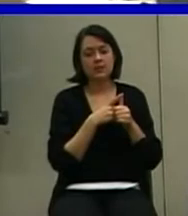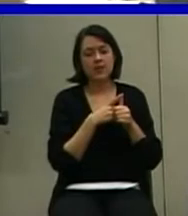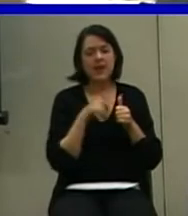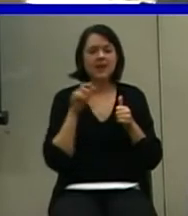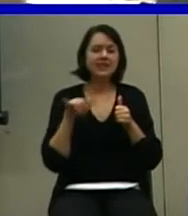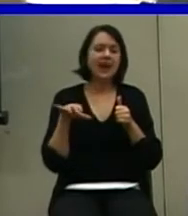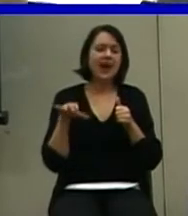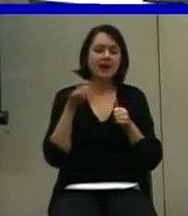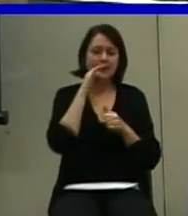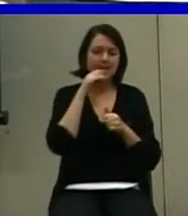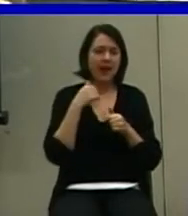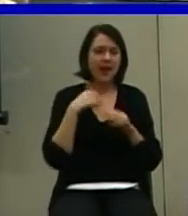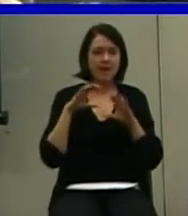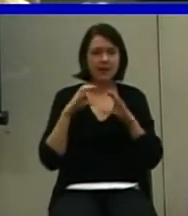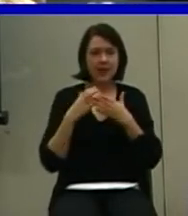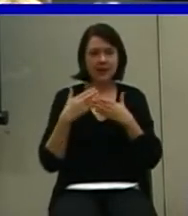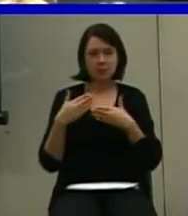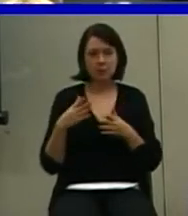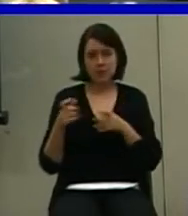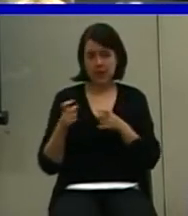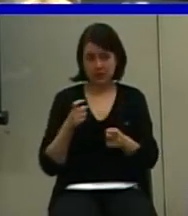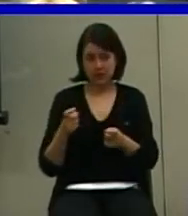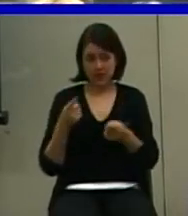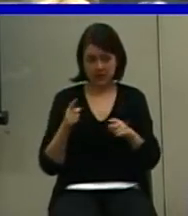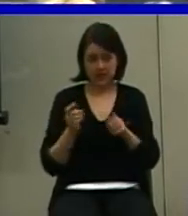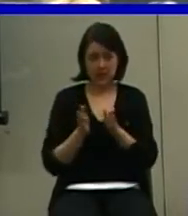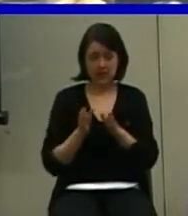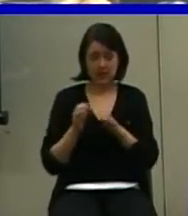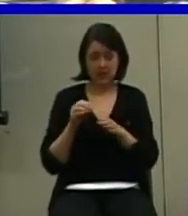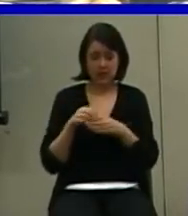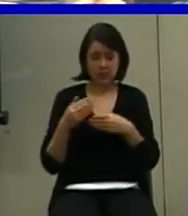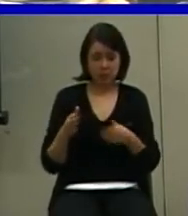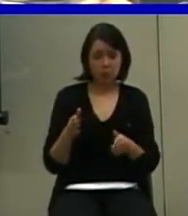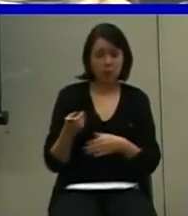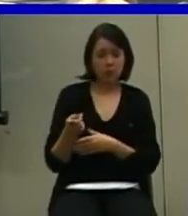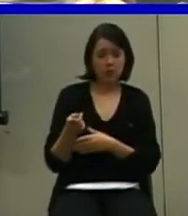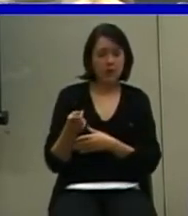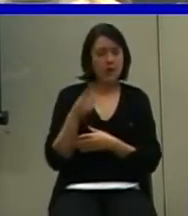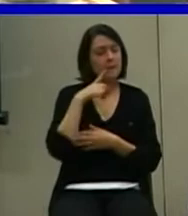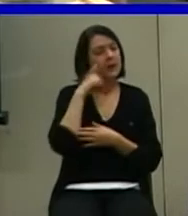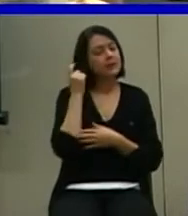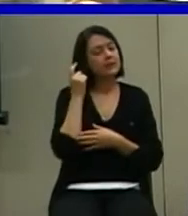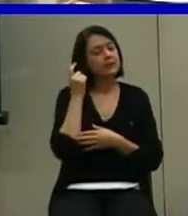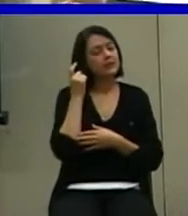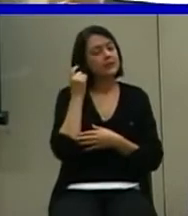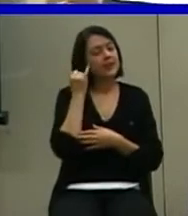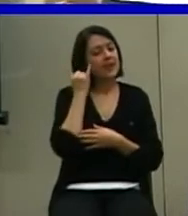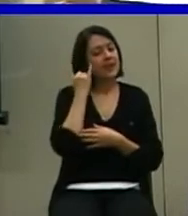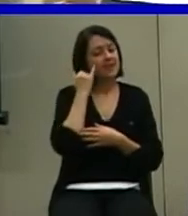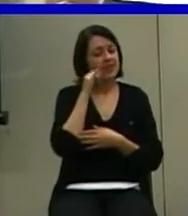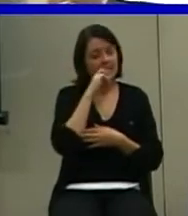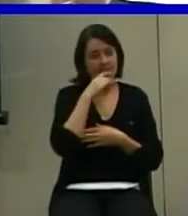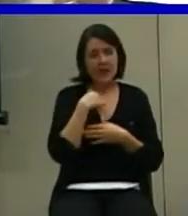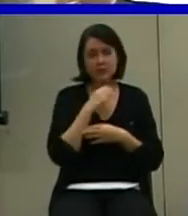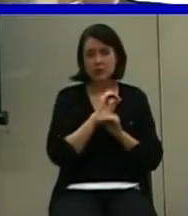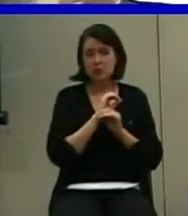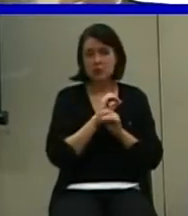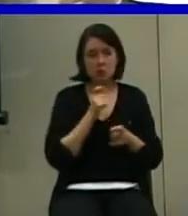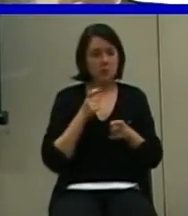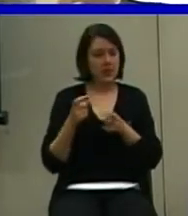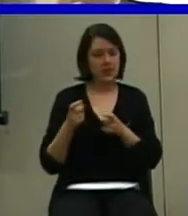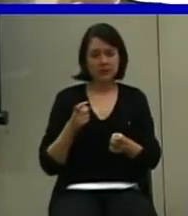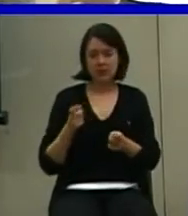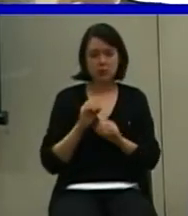does that kid have classroom management going on in their class? Because if that kid has no